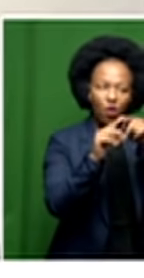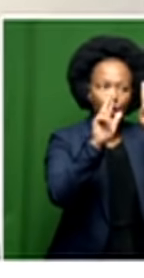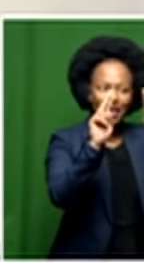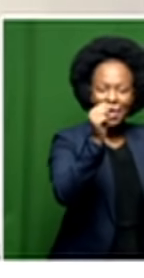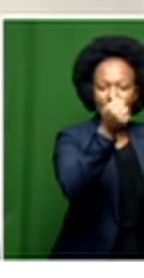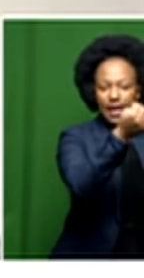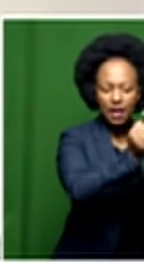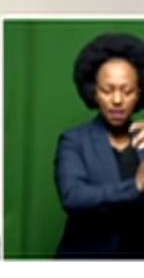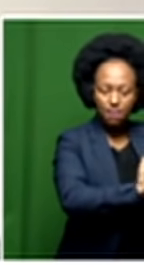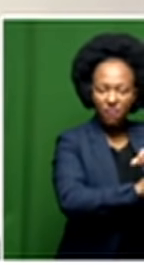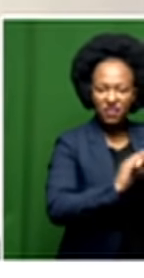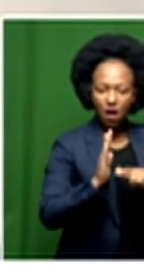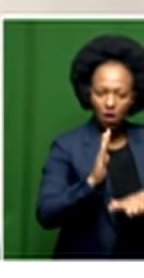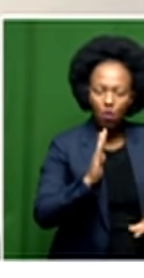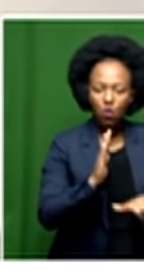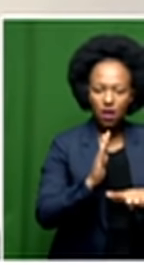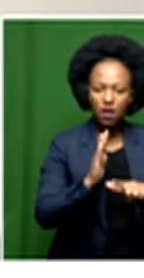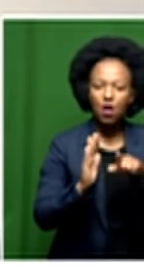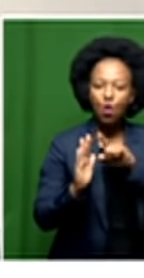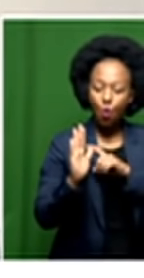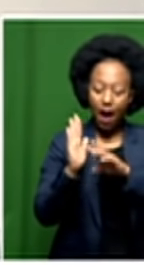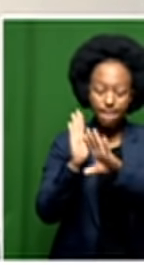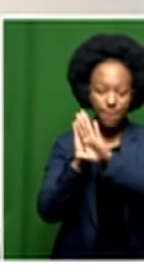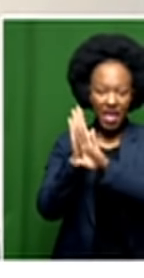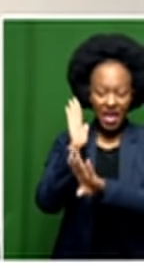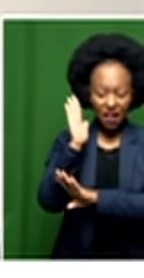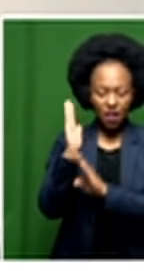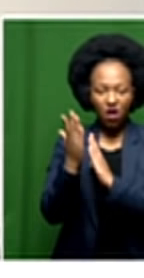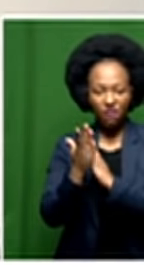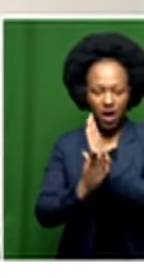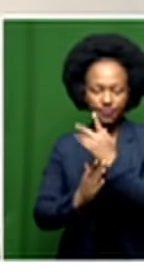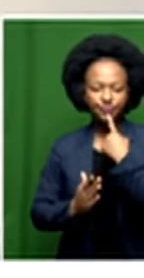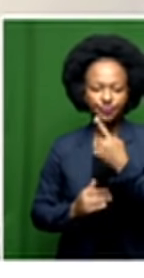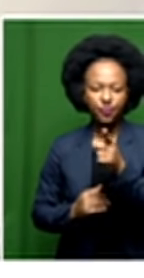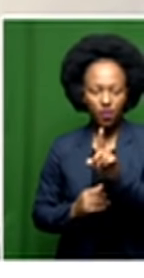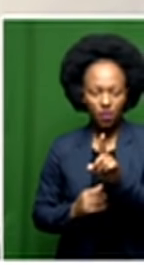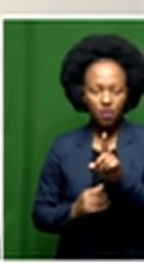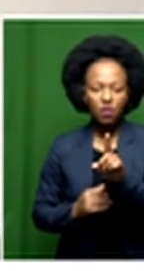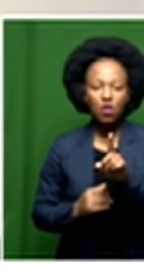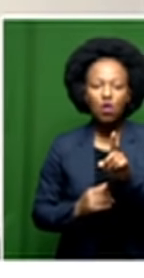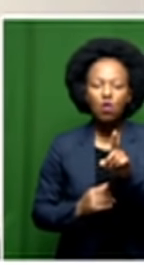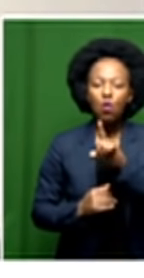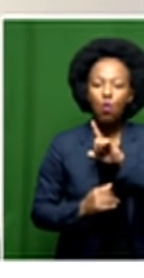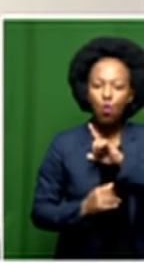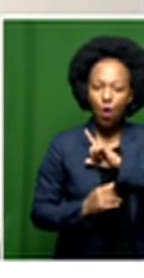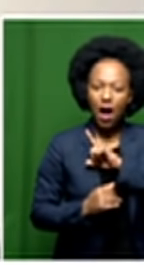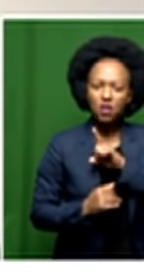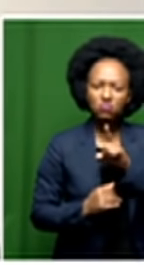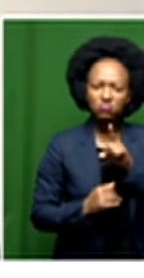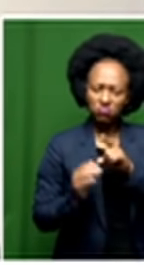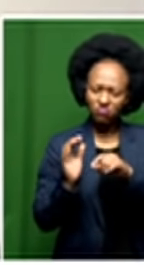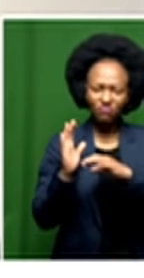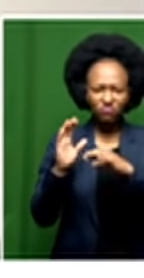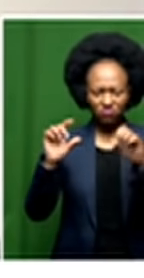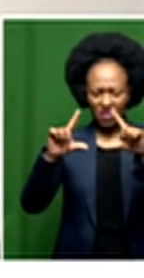local level. On the Bill of Rights front, what is relevant is the section that grants people the right to vote,